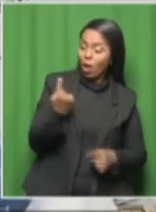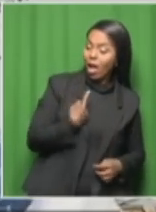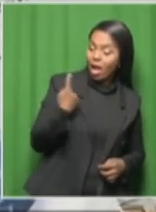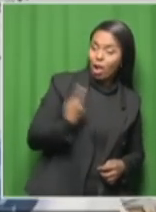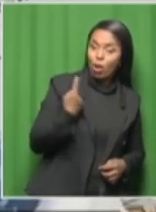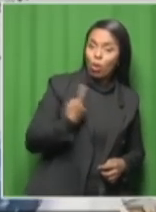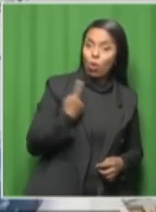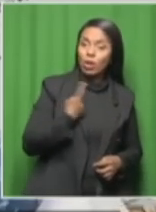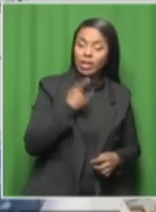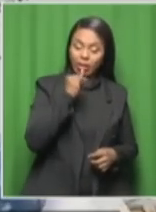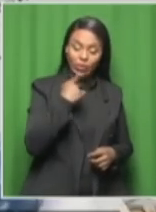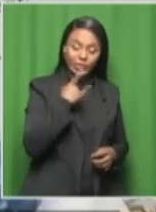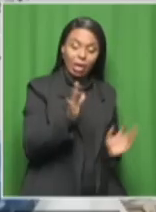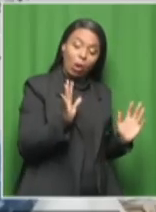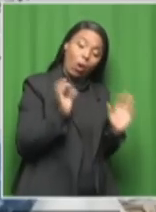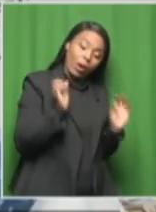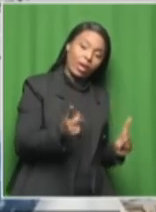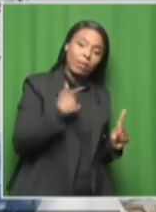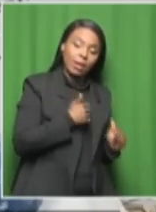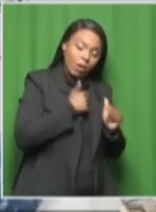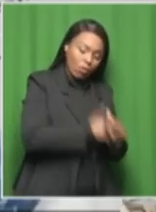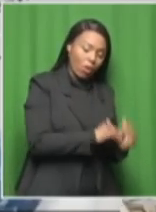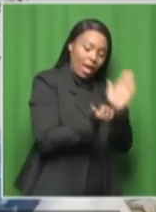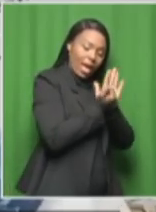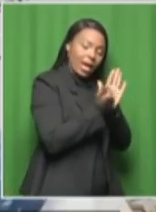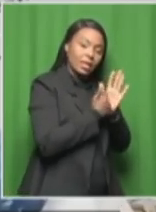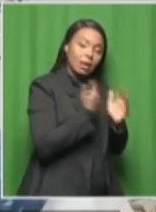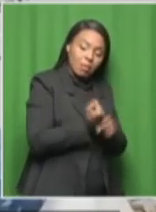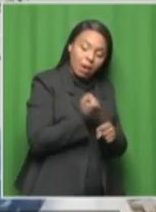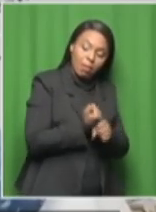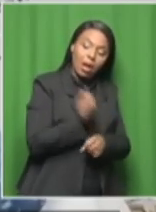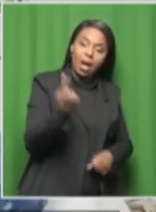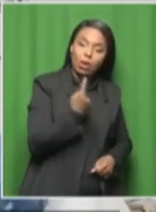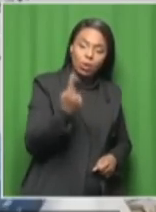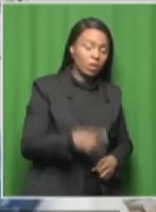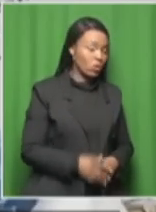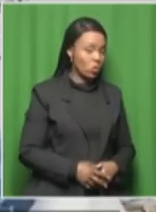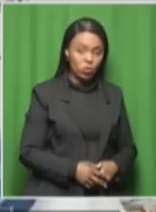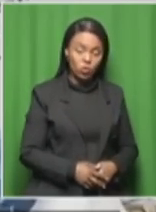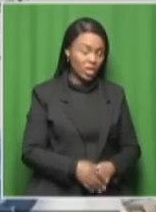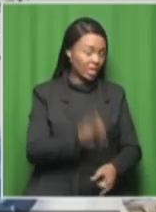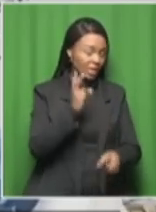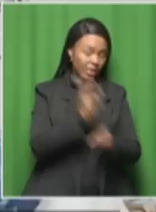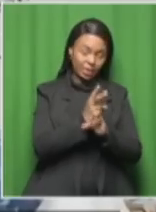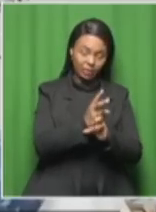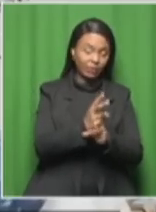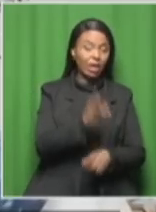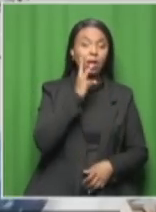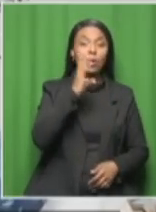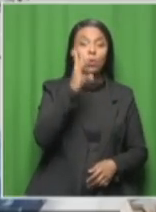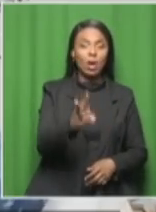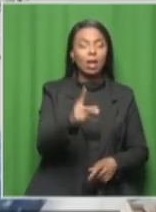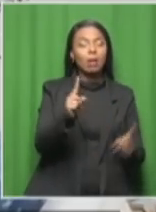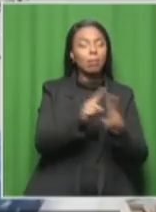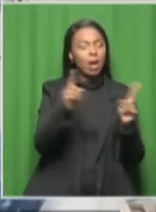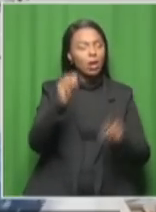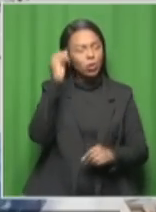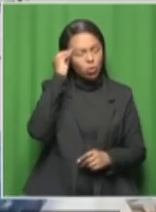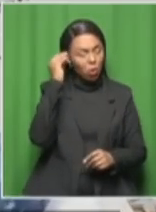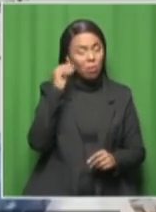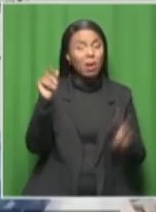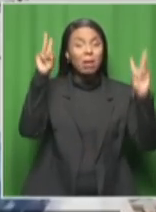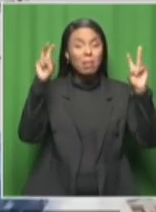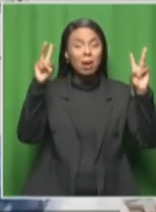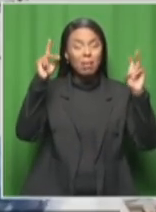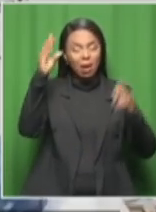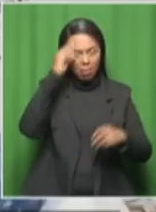act, that we can't refoul him. It was going to be very tough, and yet, you know, it's a very serious